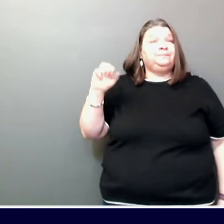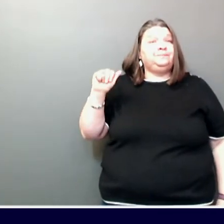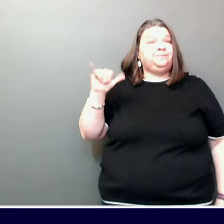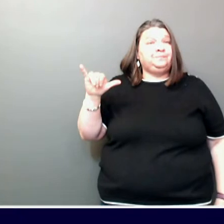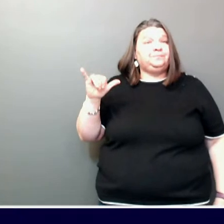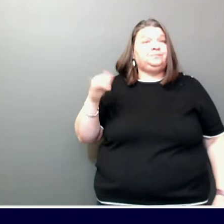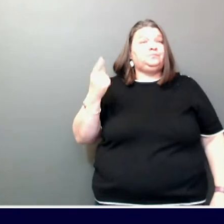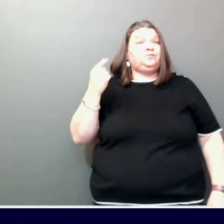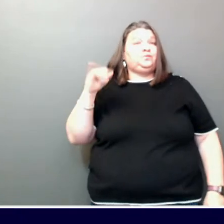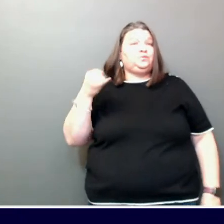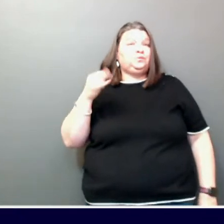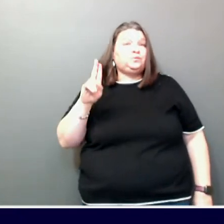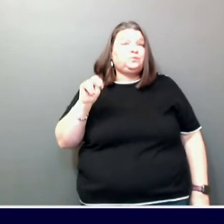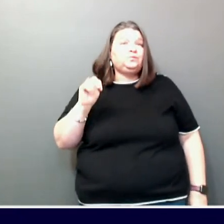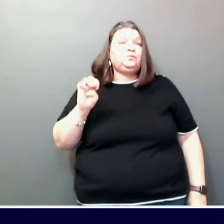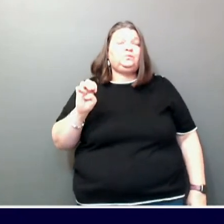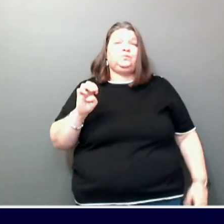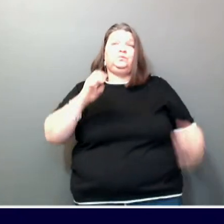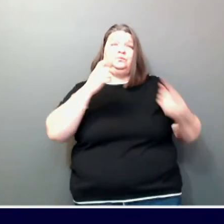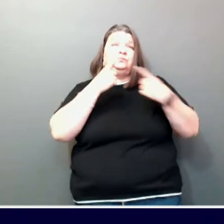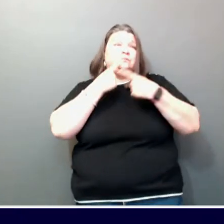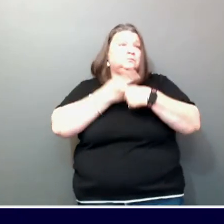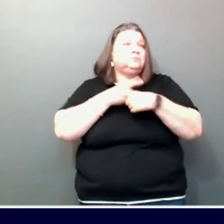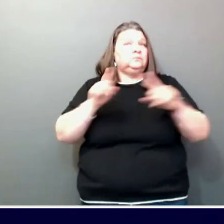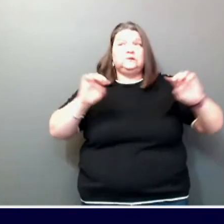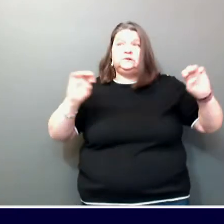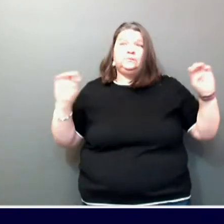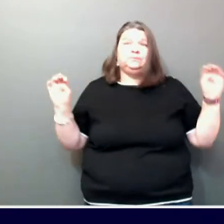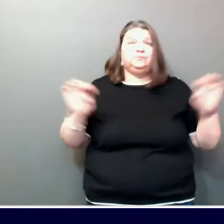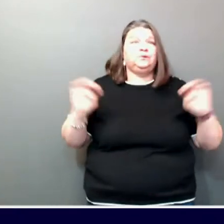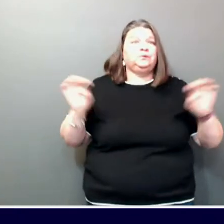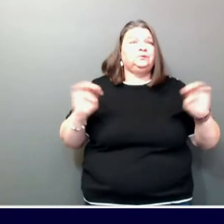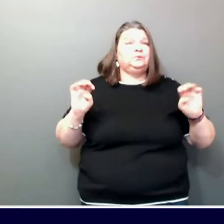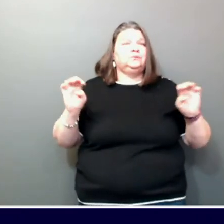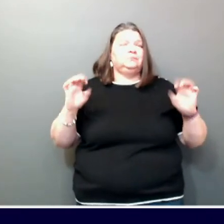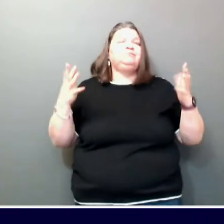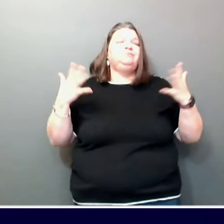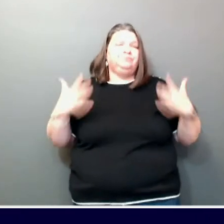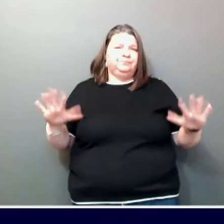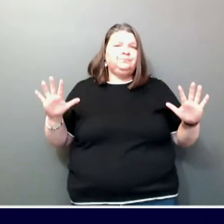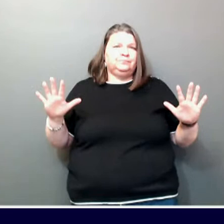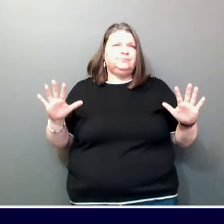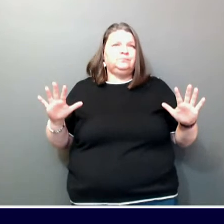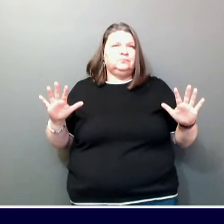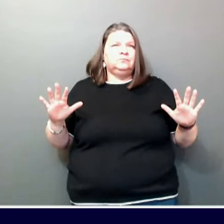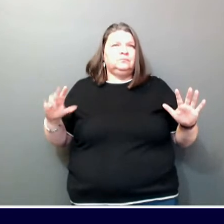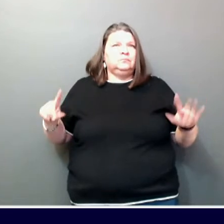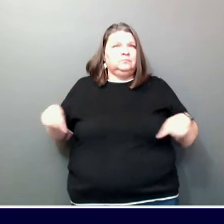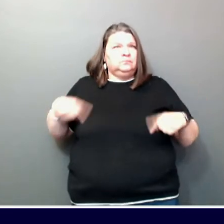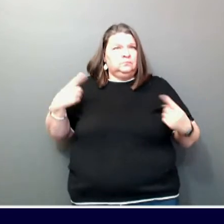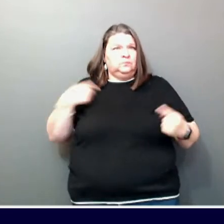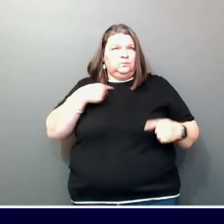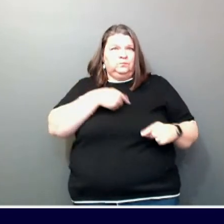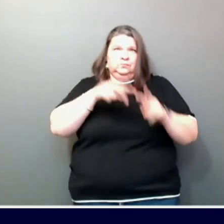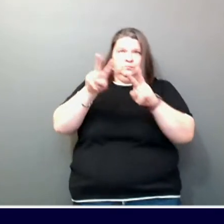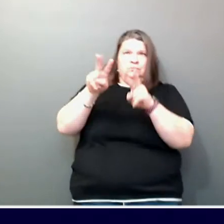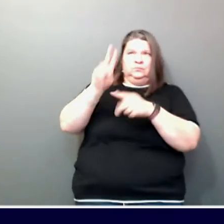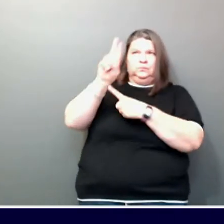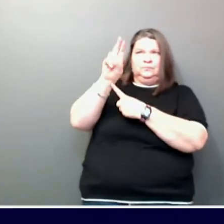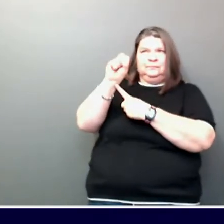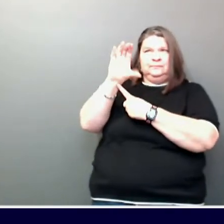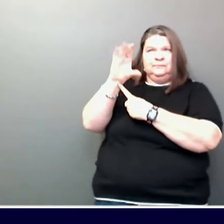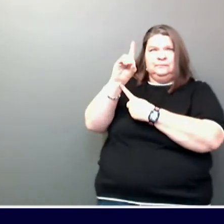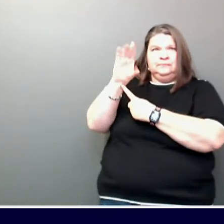emergency, we turned to US CDC guidance as the set of recommendations that